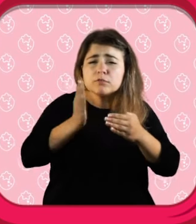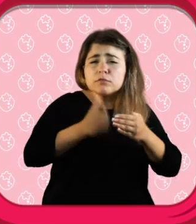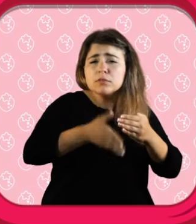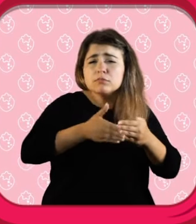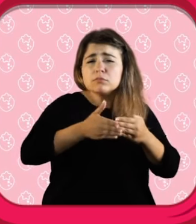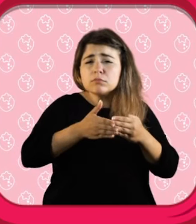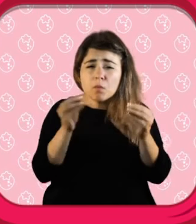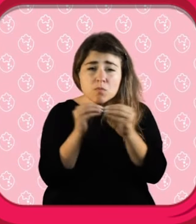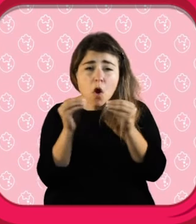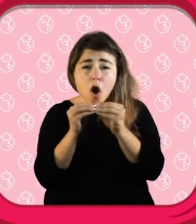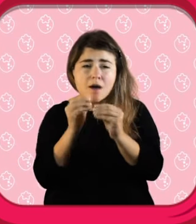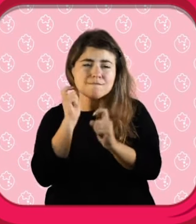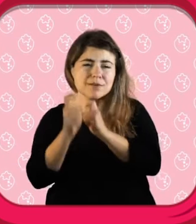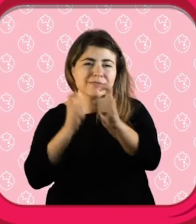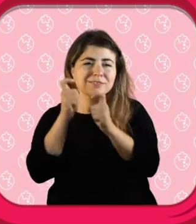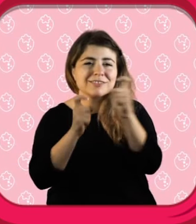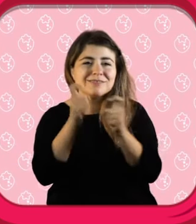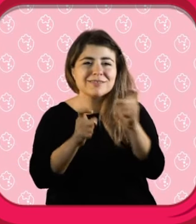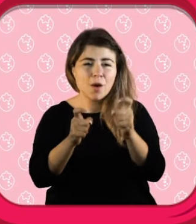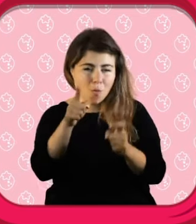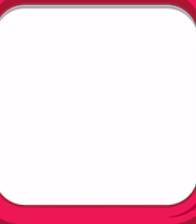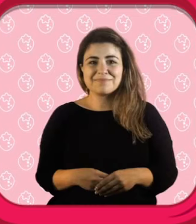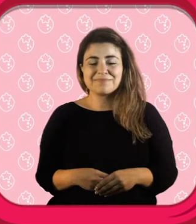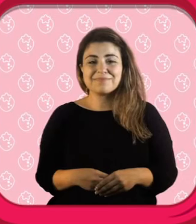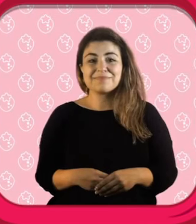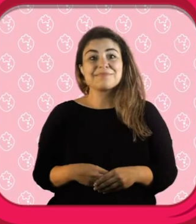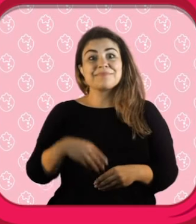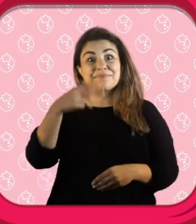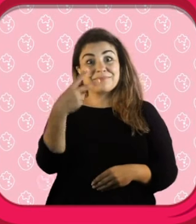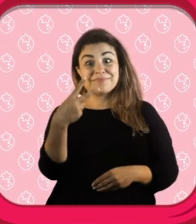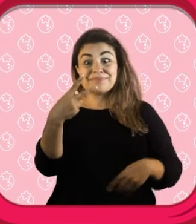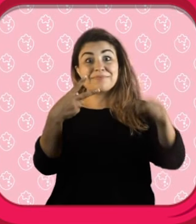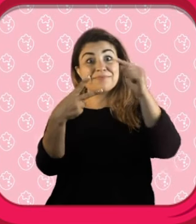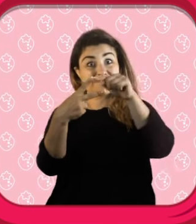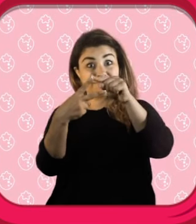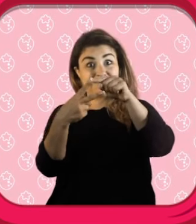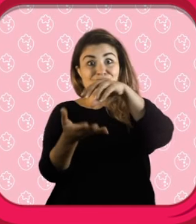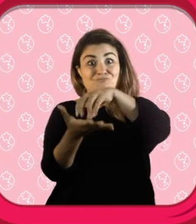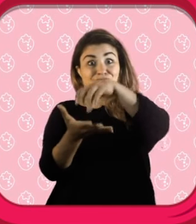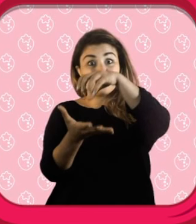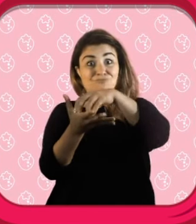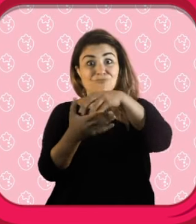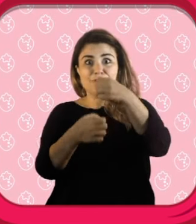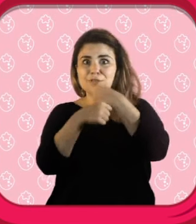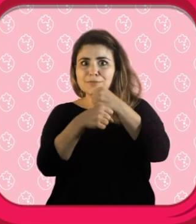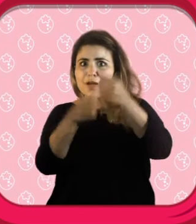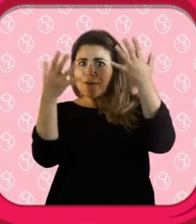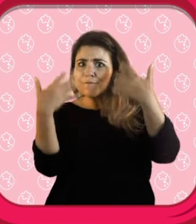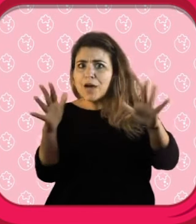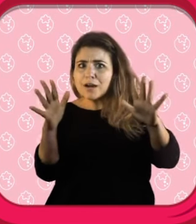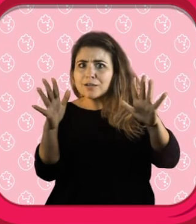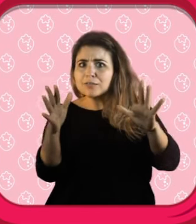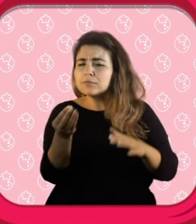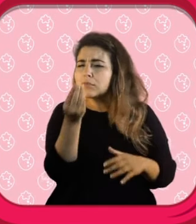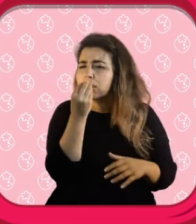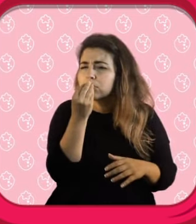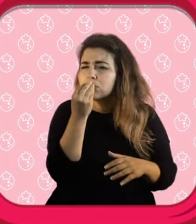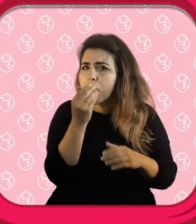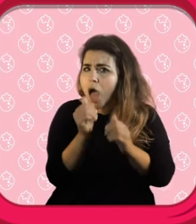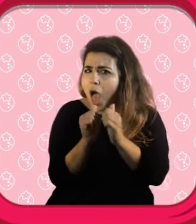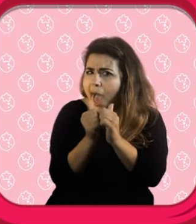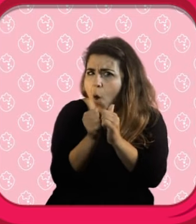When you fulfill just a few more wishes. If you've already made a cake or slushie, you can eat or drink it by tapping it.